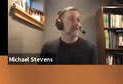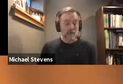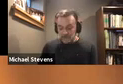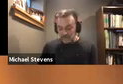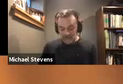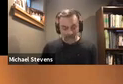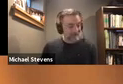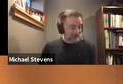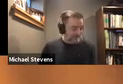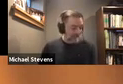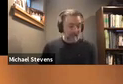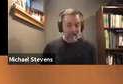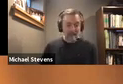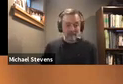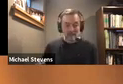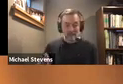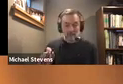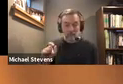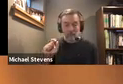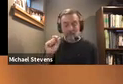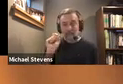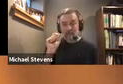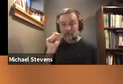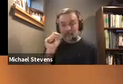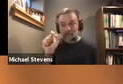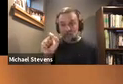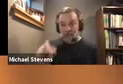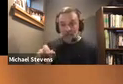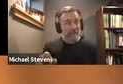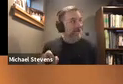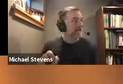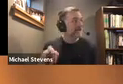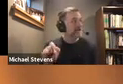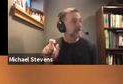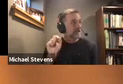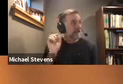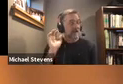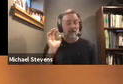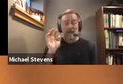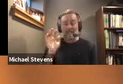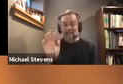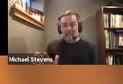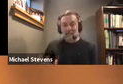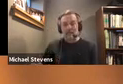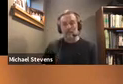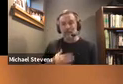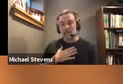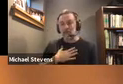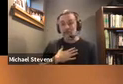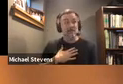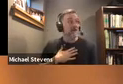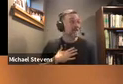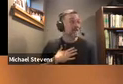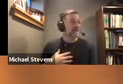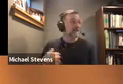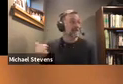So hopefully that makes sense. And we're going to take a quick look at it. Ideally, what we would like